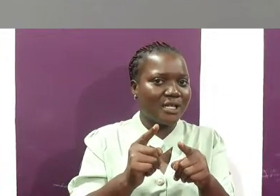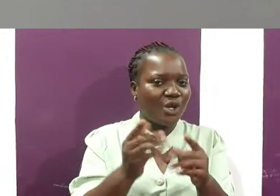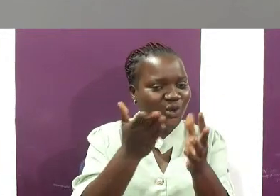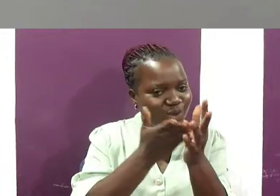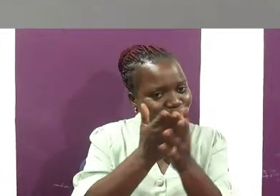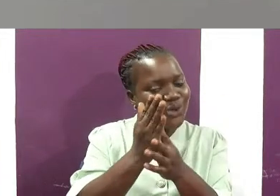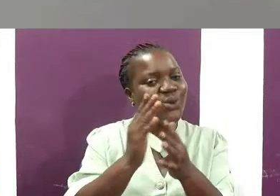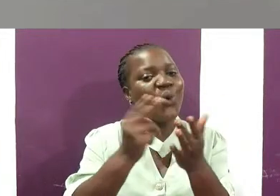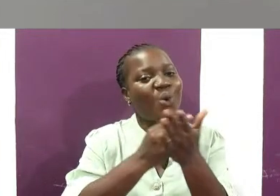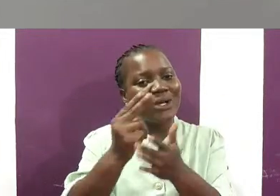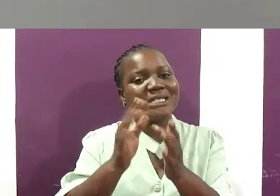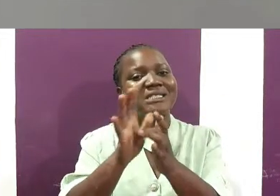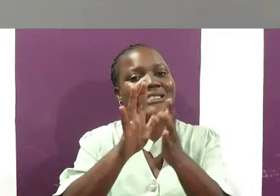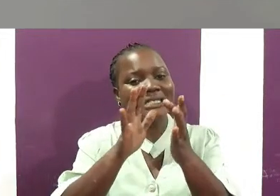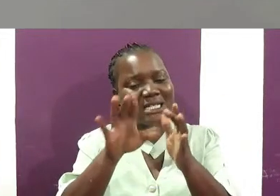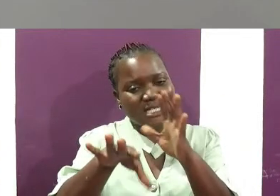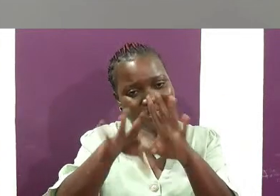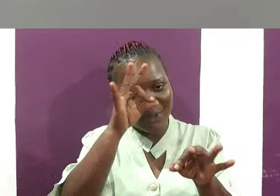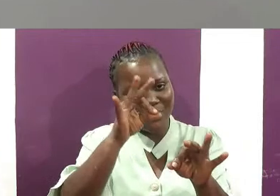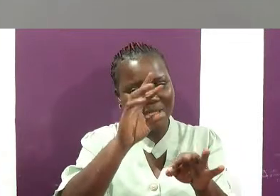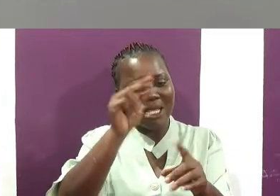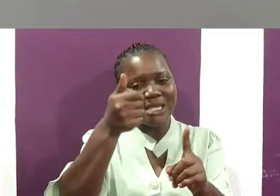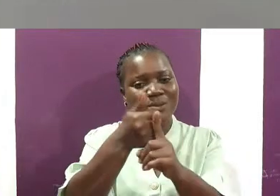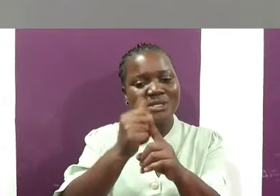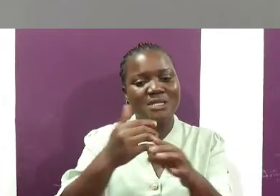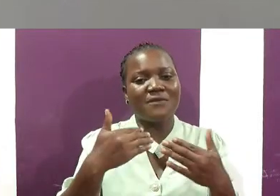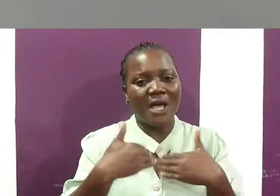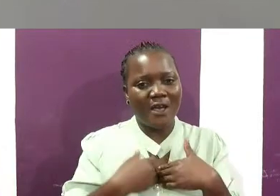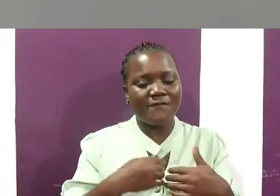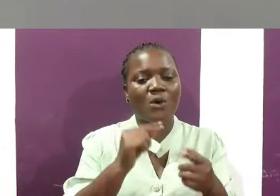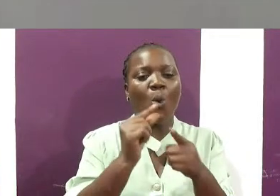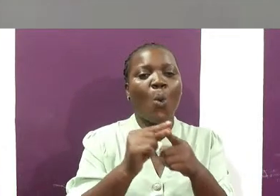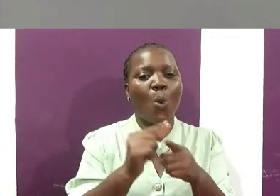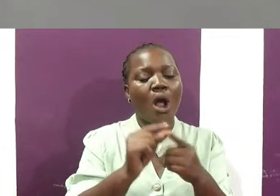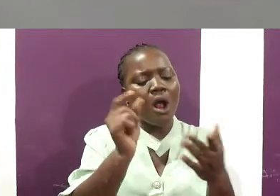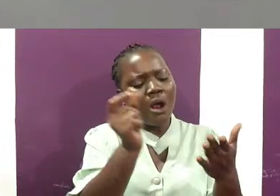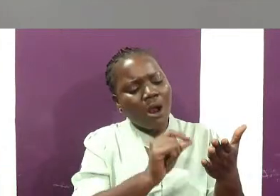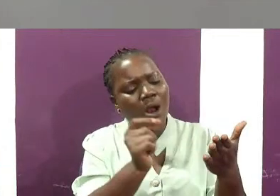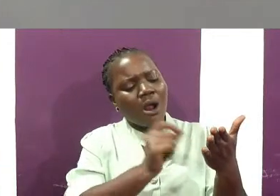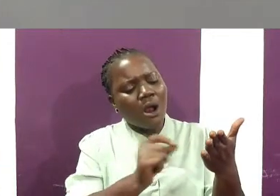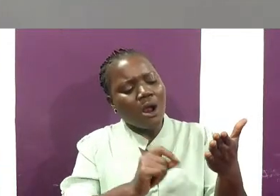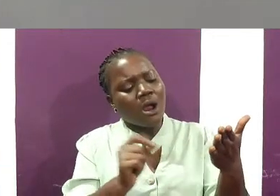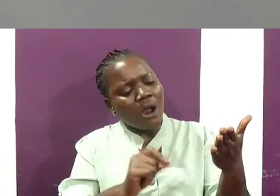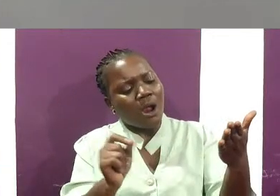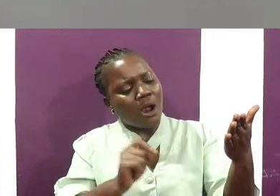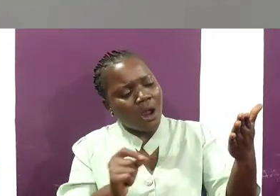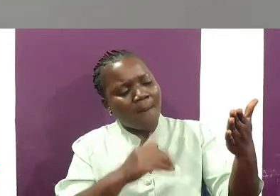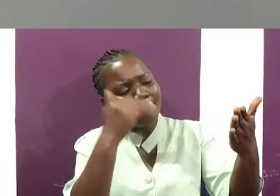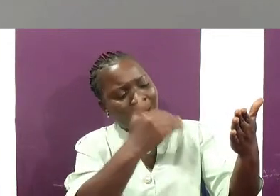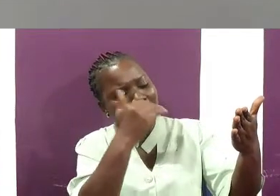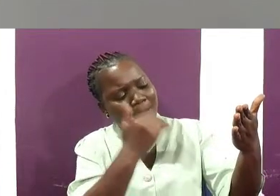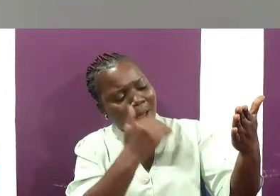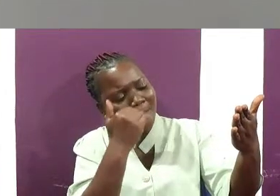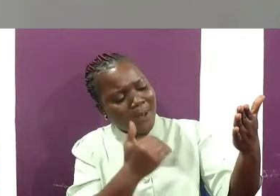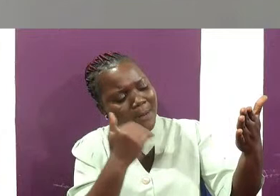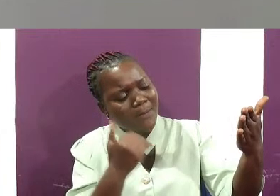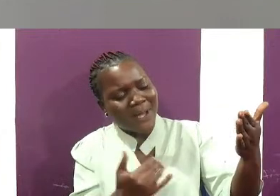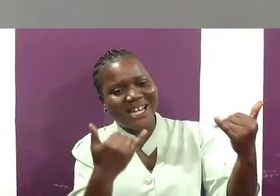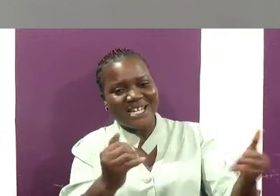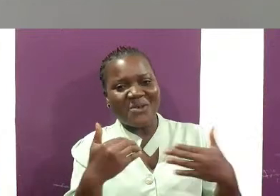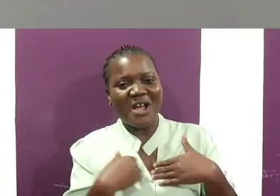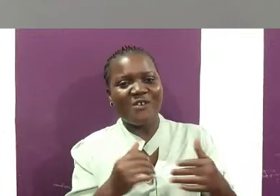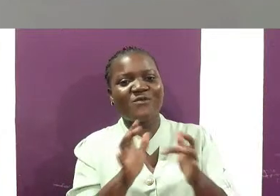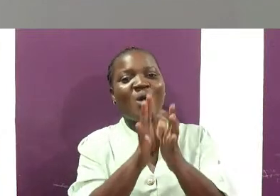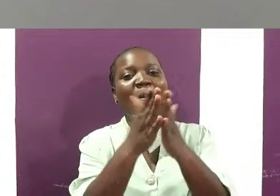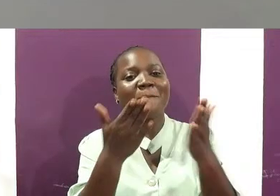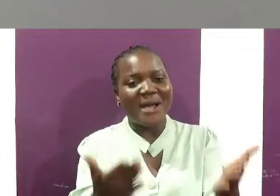And so when Paul uses the exact same word in the Greek for body in both chapter 1 and verse 23 and 22 and chapter 4 and